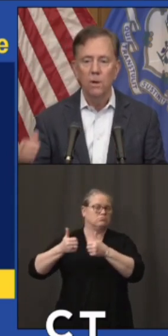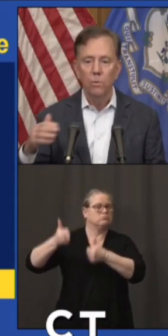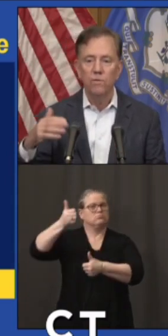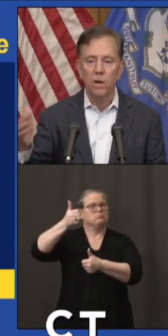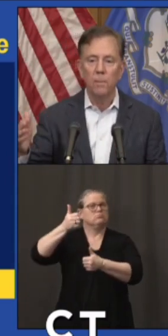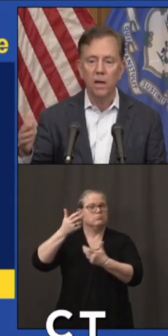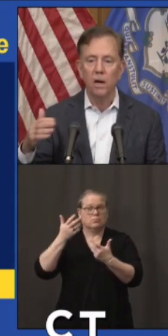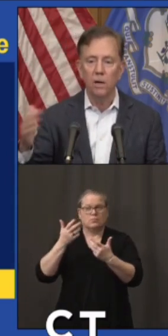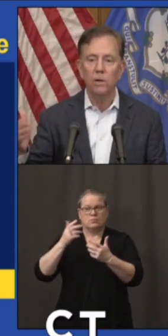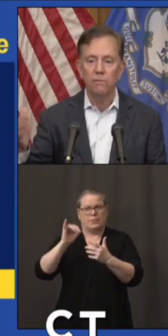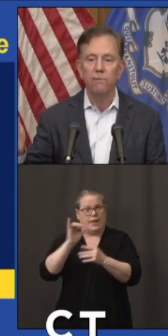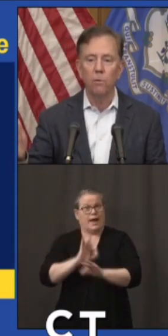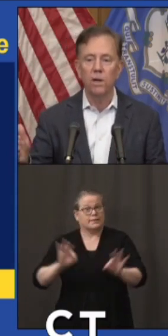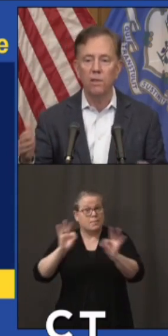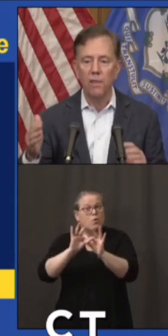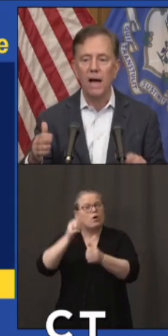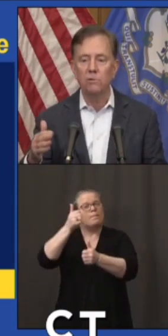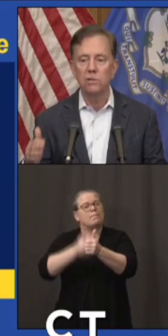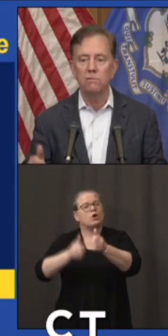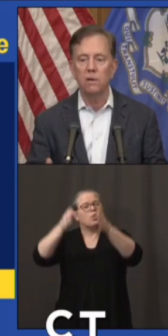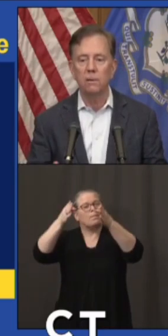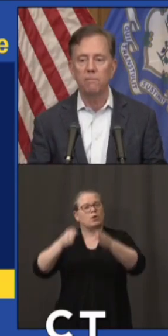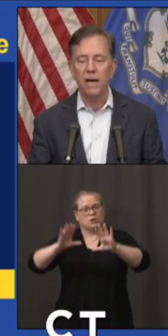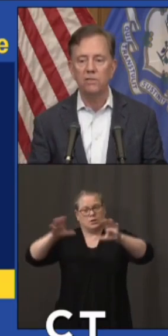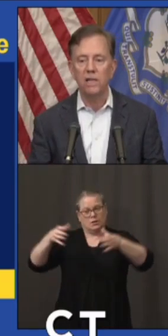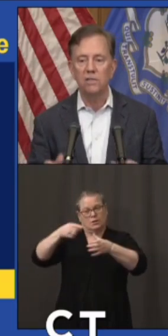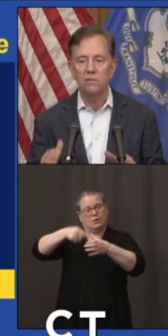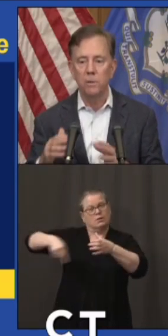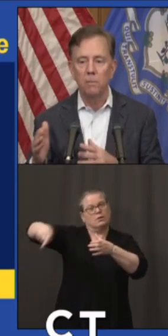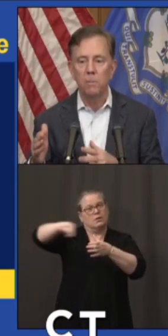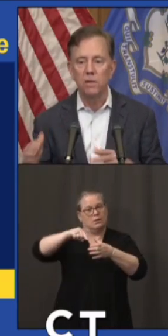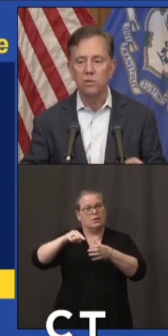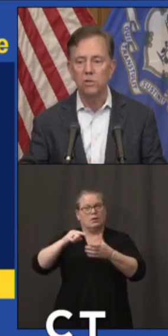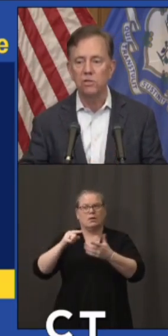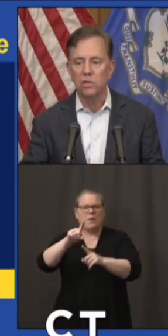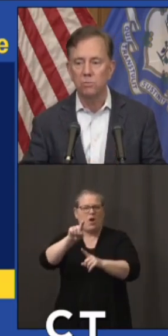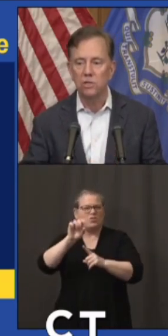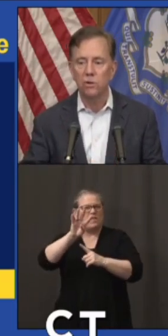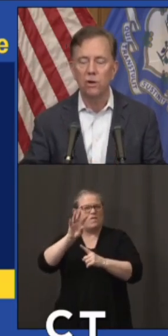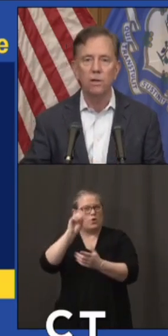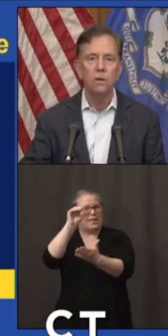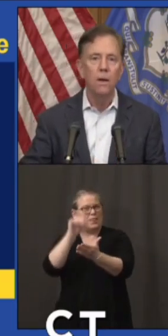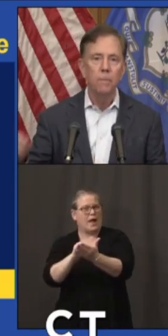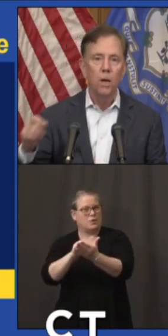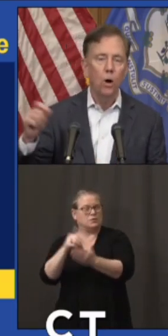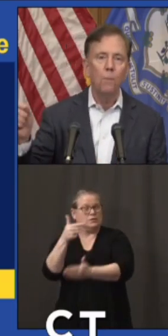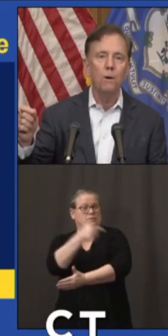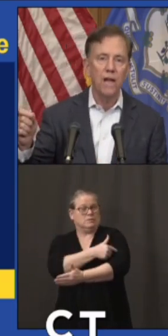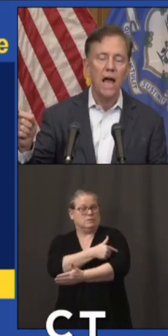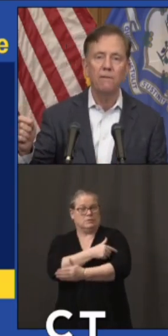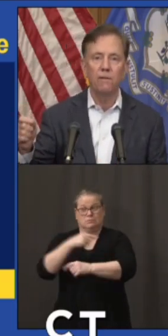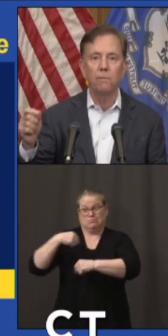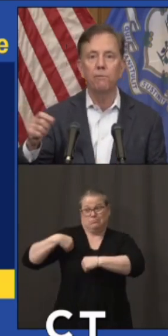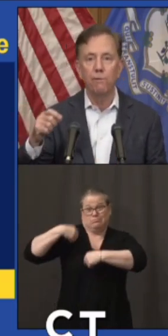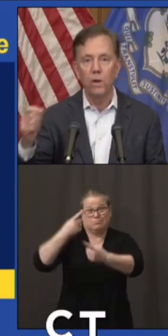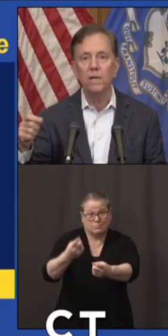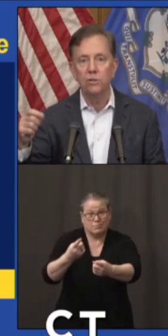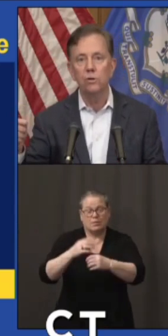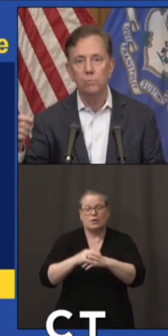important. We've done about 140,000 vaccines have been administered since we started. Almost half